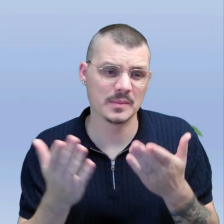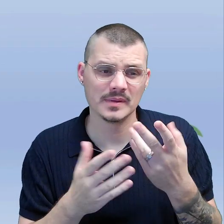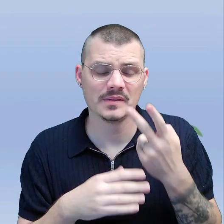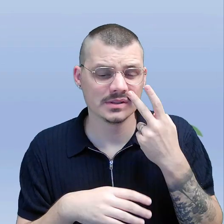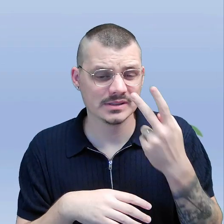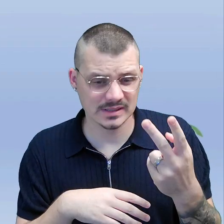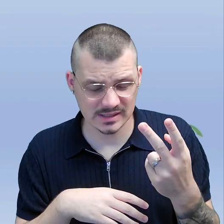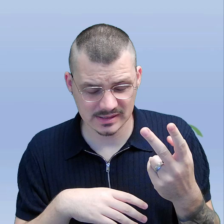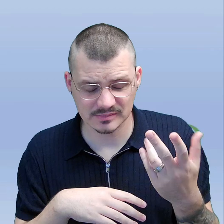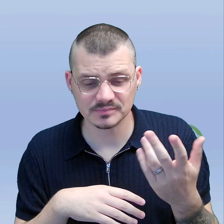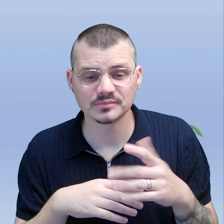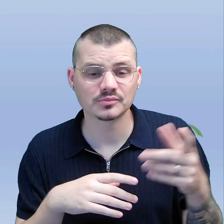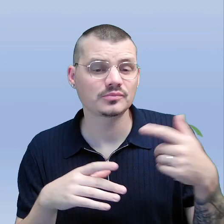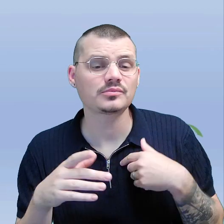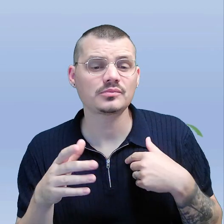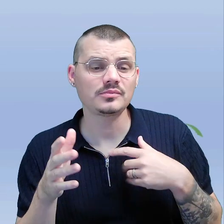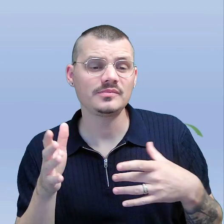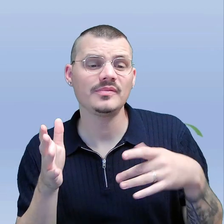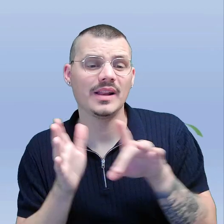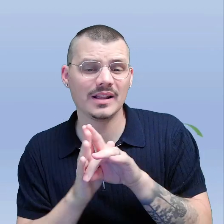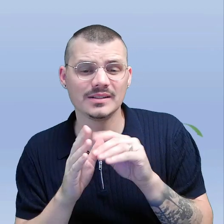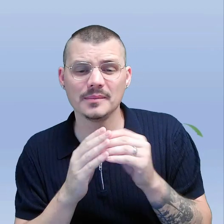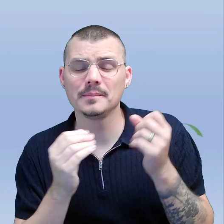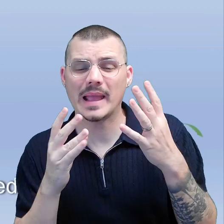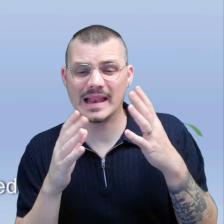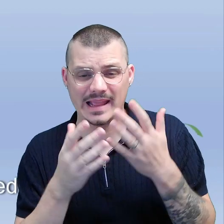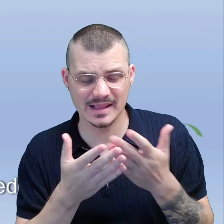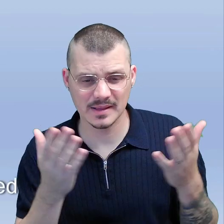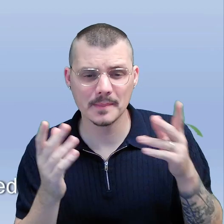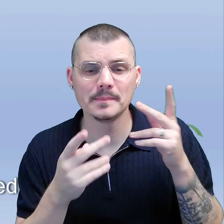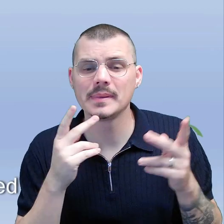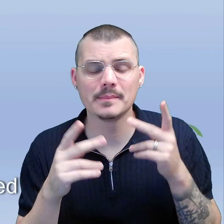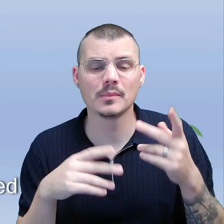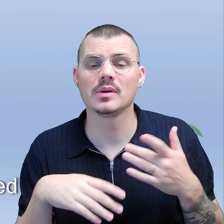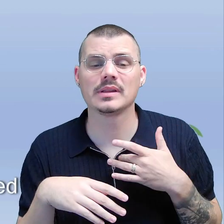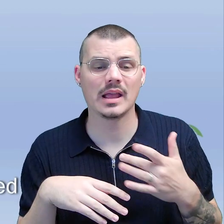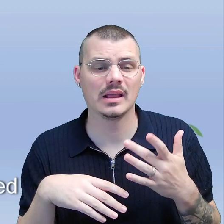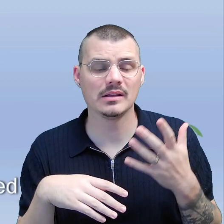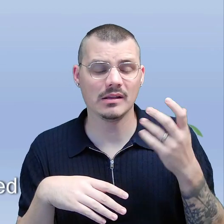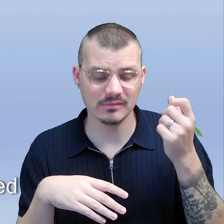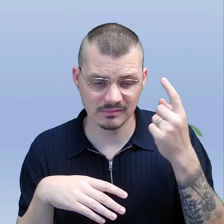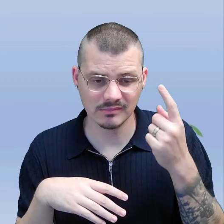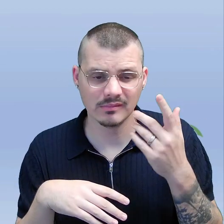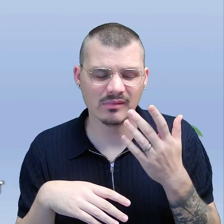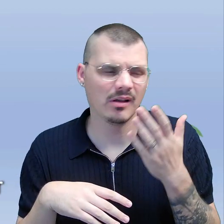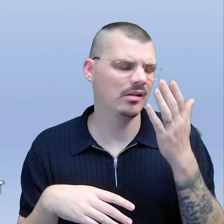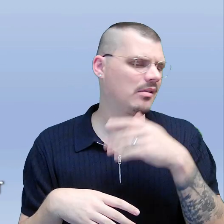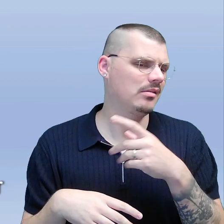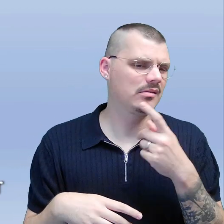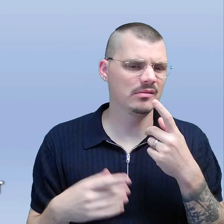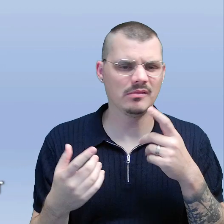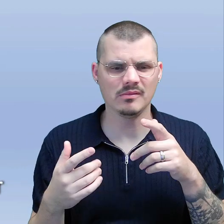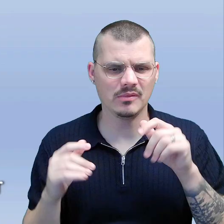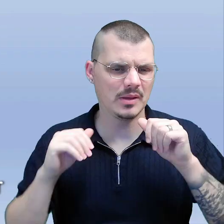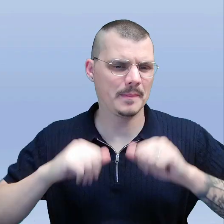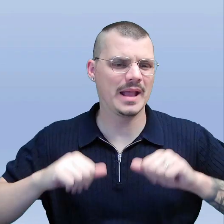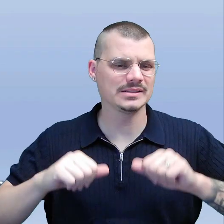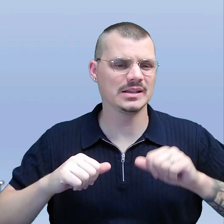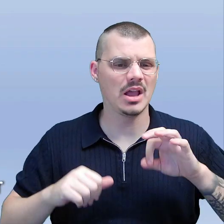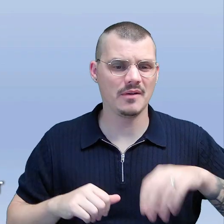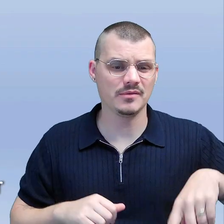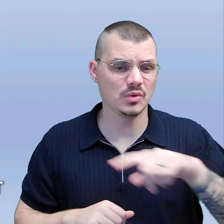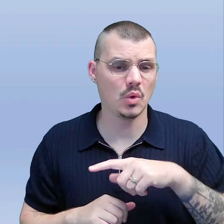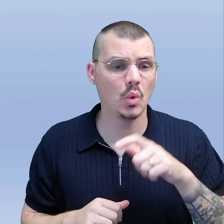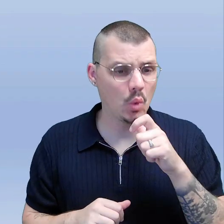You've probably seen this too. We found that in many settings, people underestimated the capacity for people